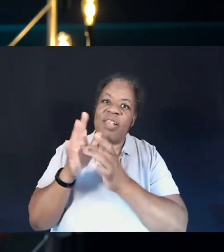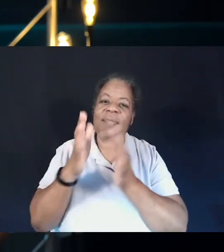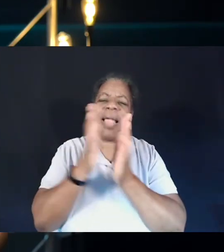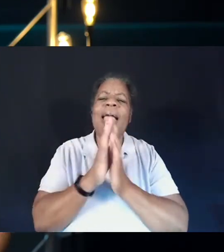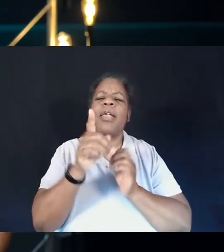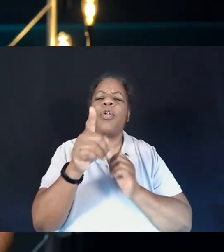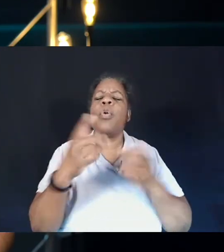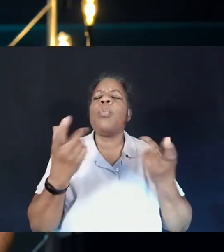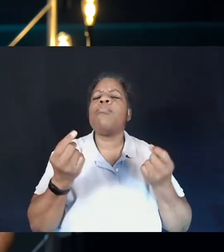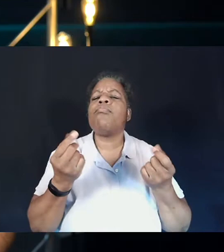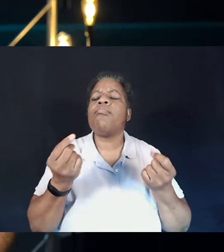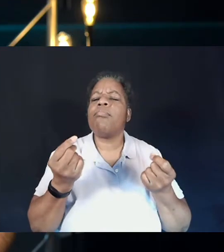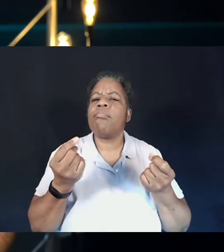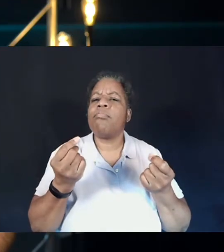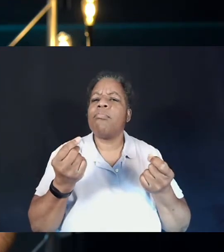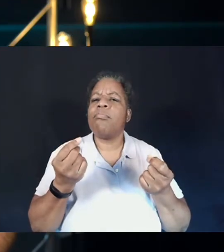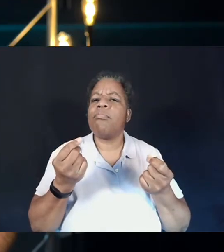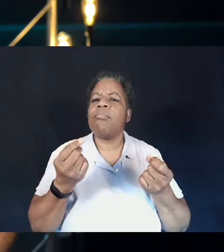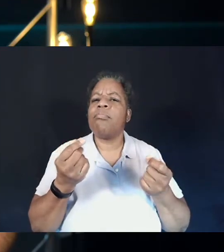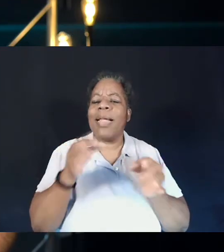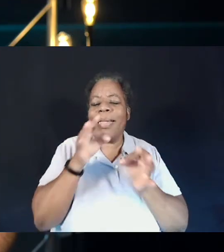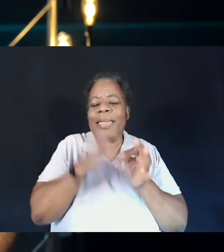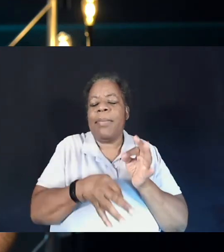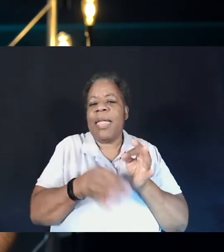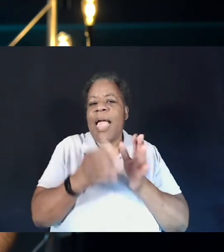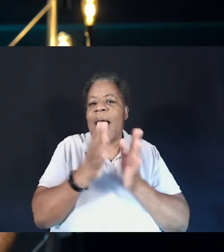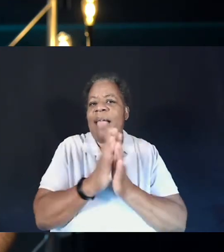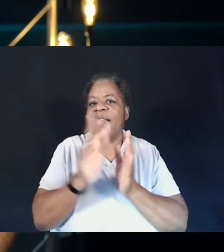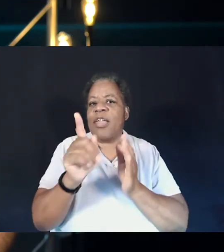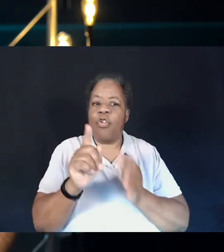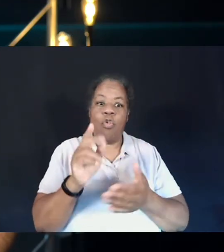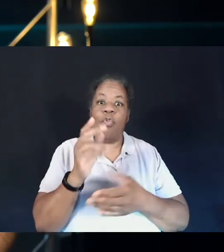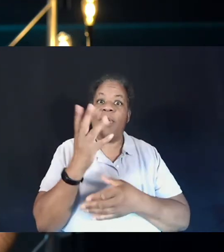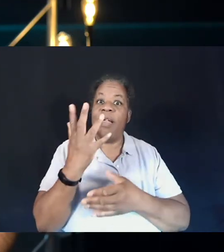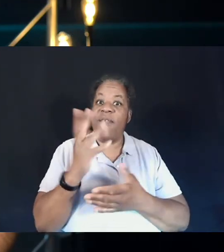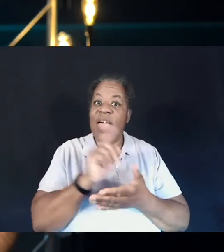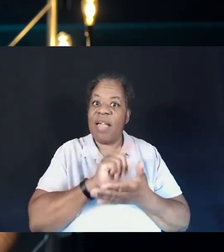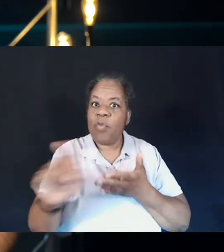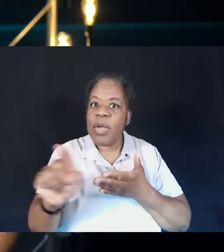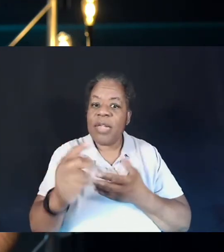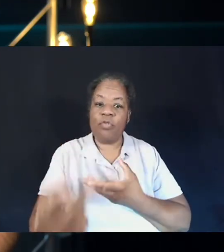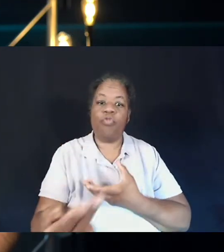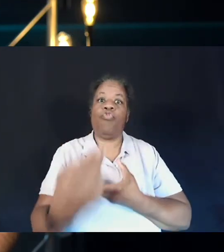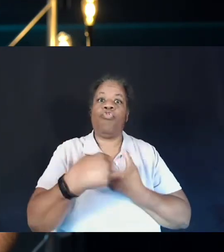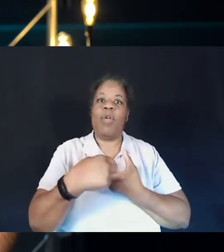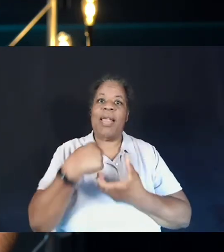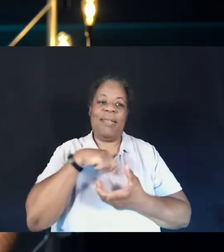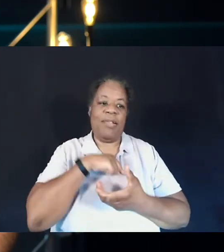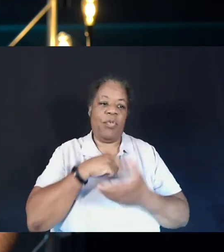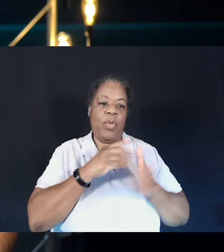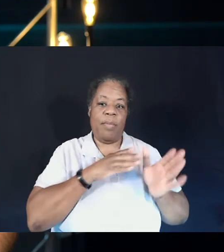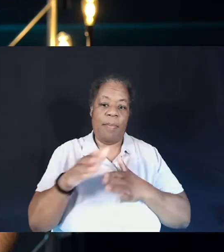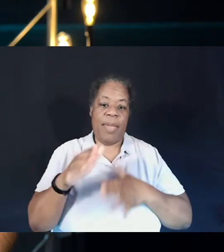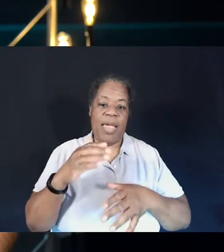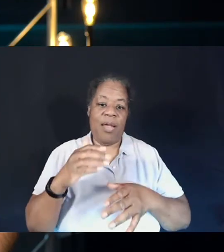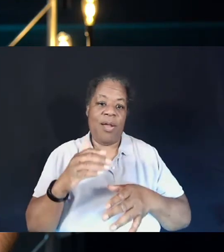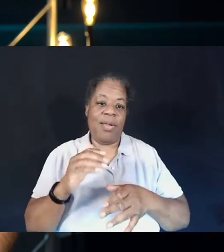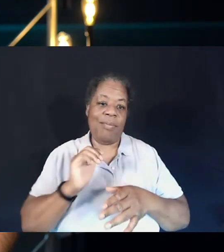simply, I'm asking you to join us for the next 5 weeks as we prepare ourselves for the next